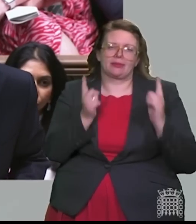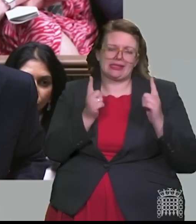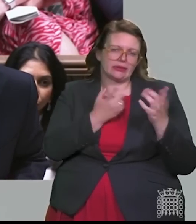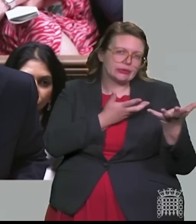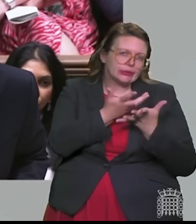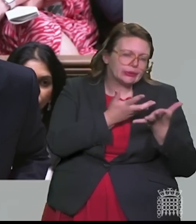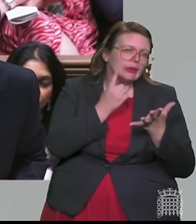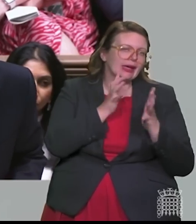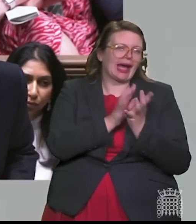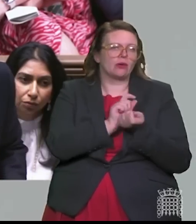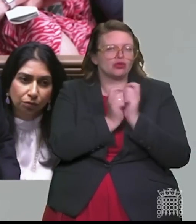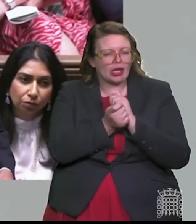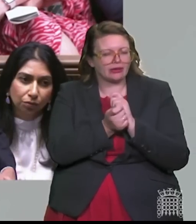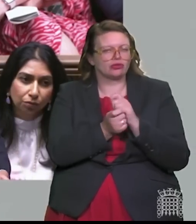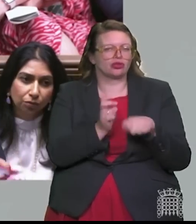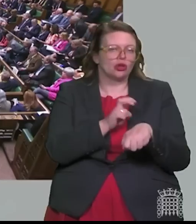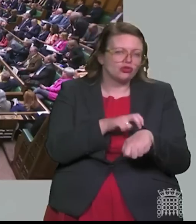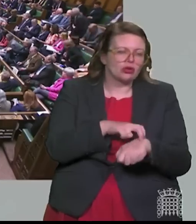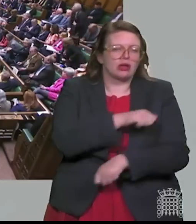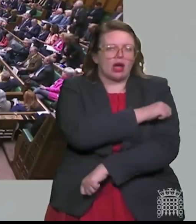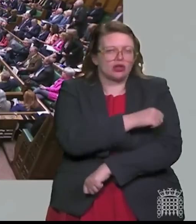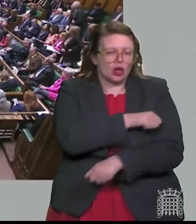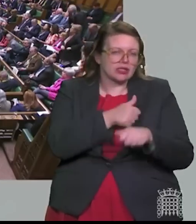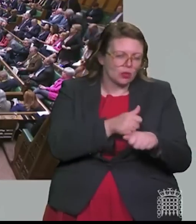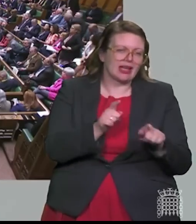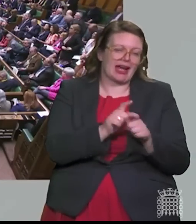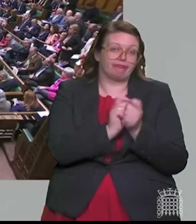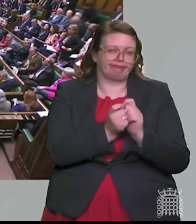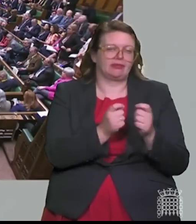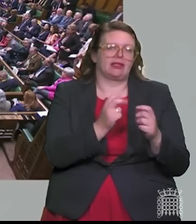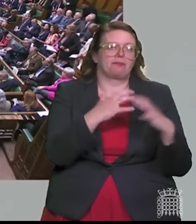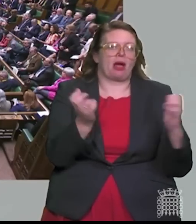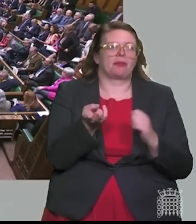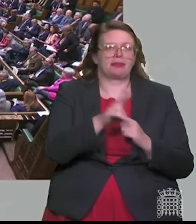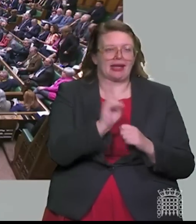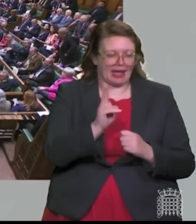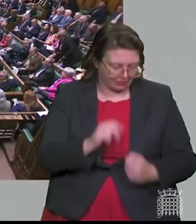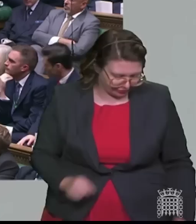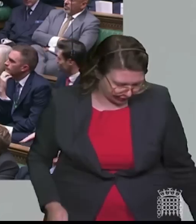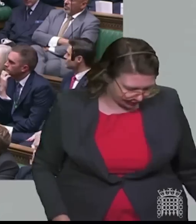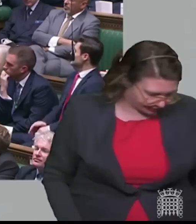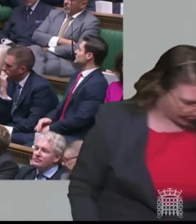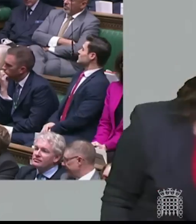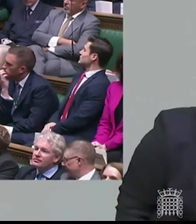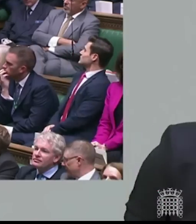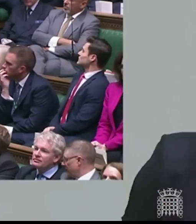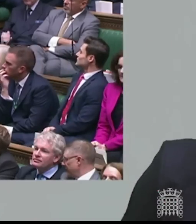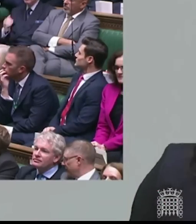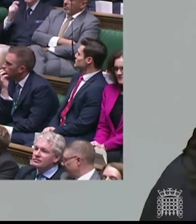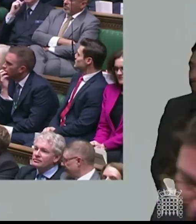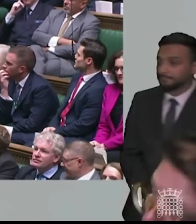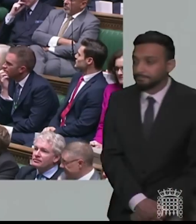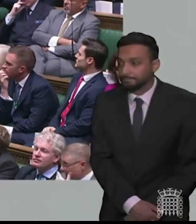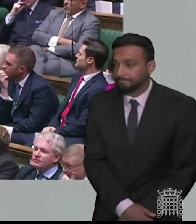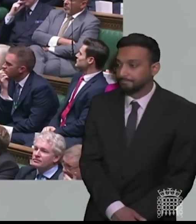public service reform and restore the executive. Warburton. Thank you, Mr Speaker. 2 weeks ago, I raised the issue of AI with the Prime